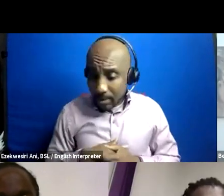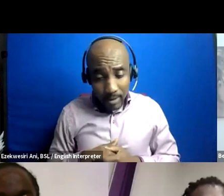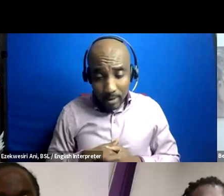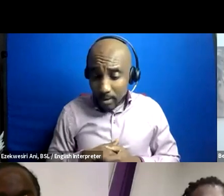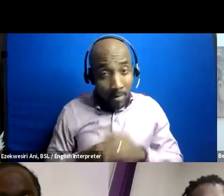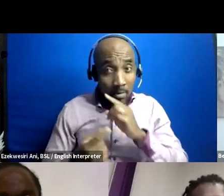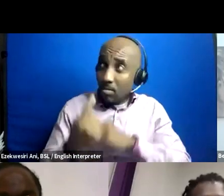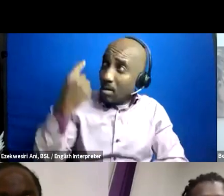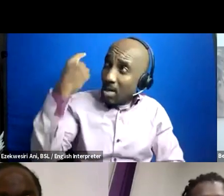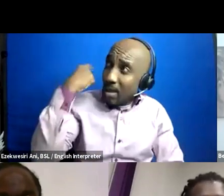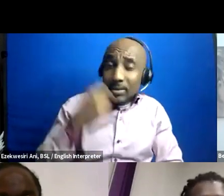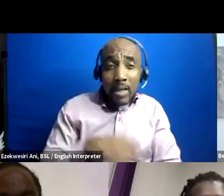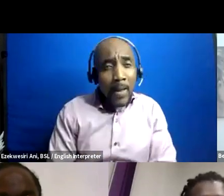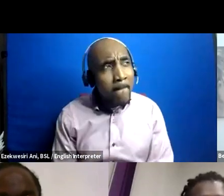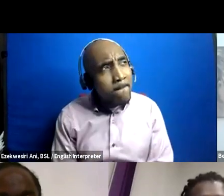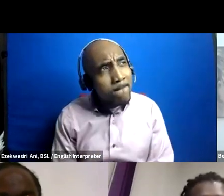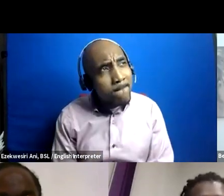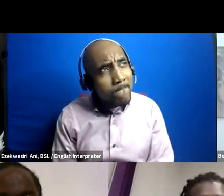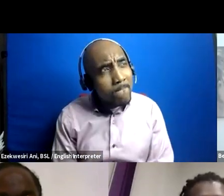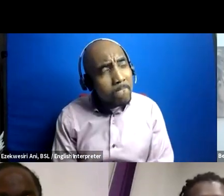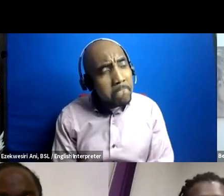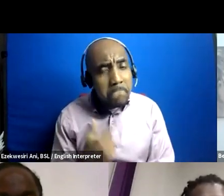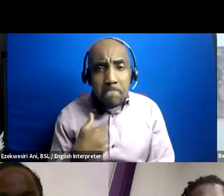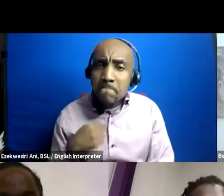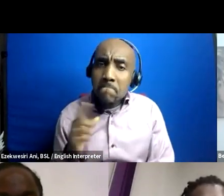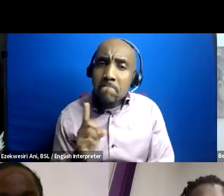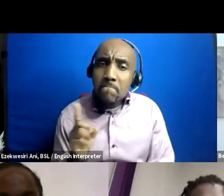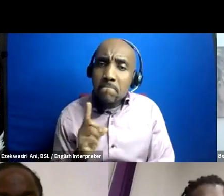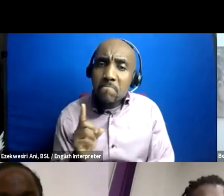time I was just afraid